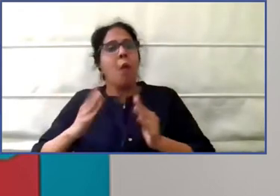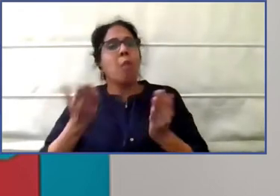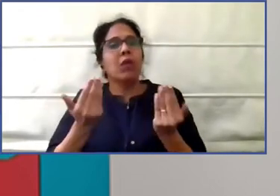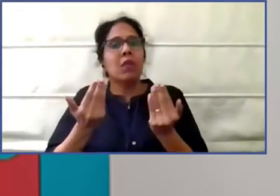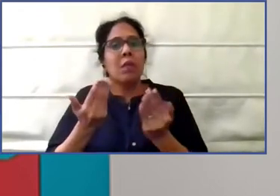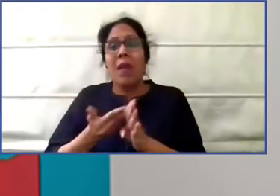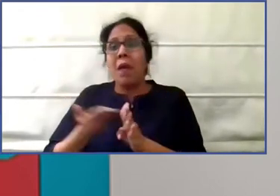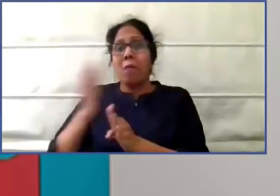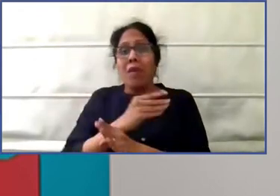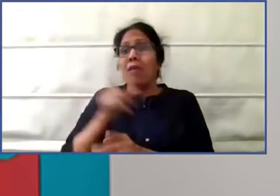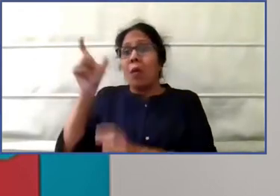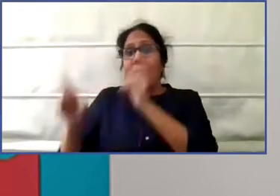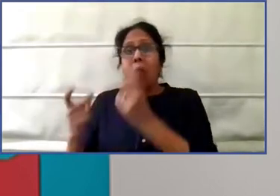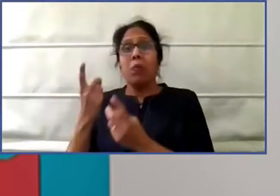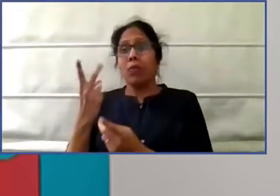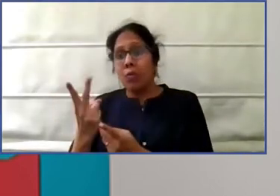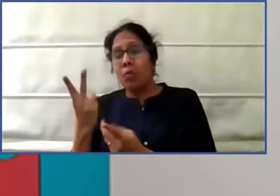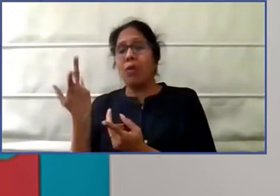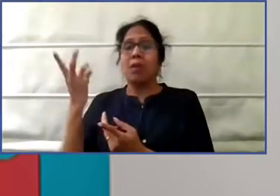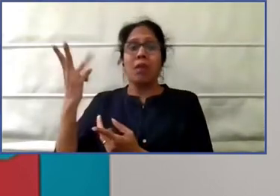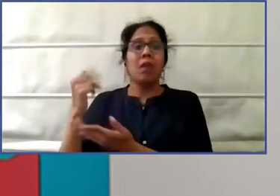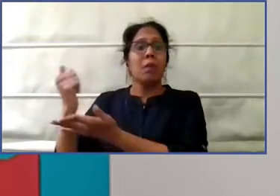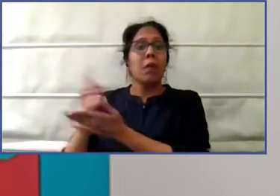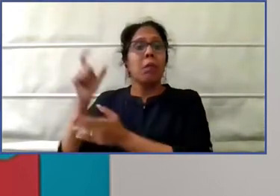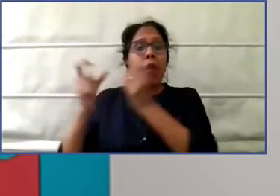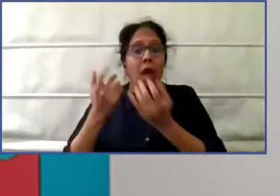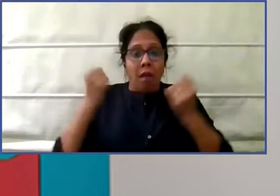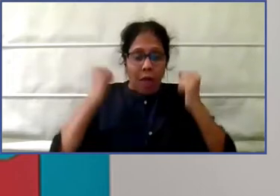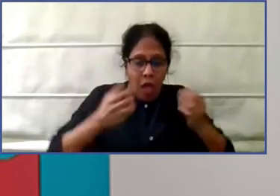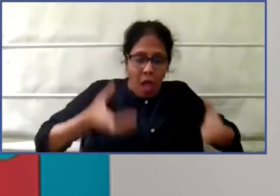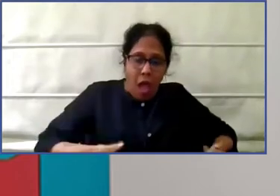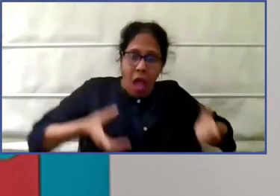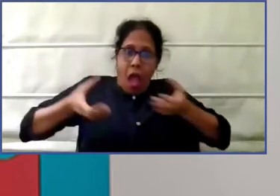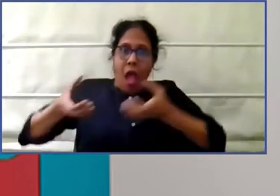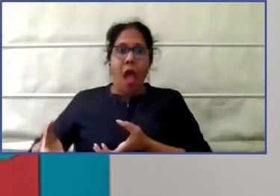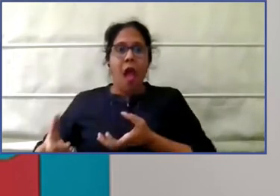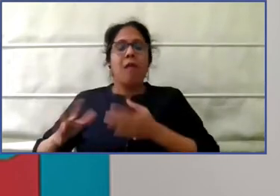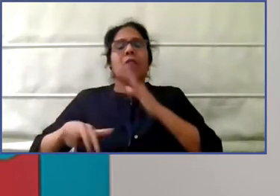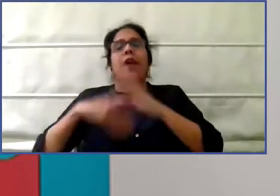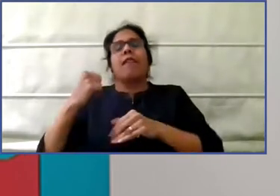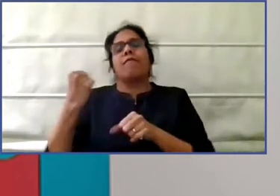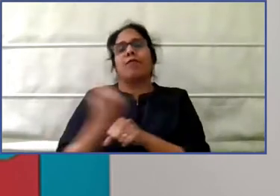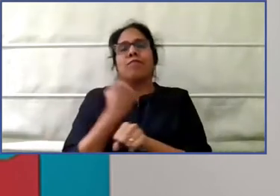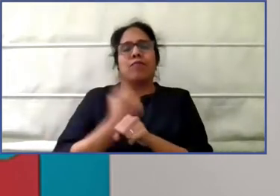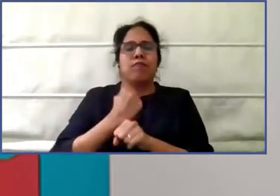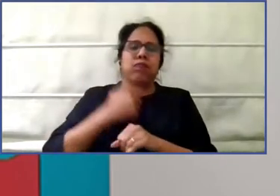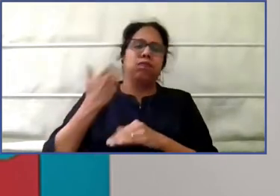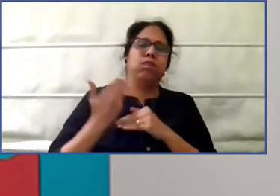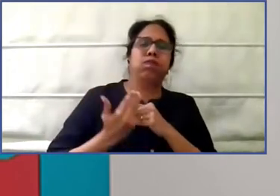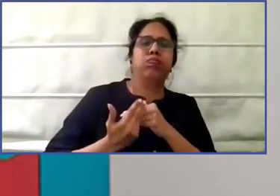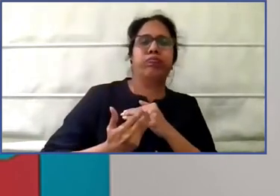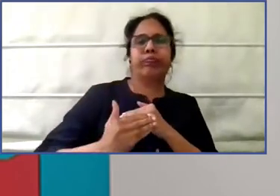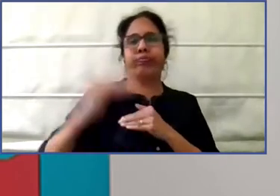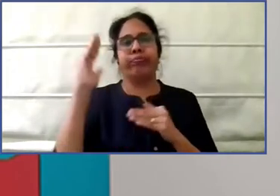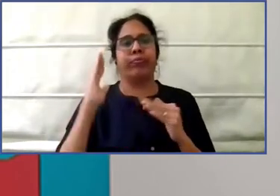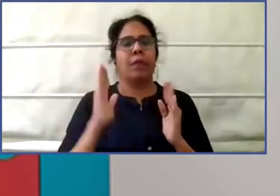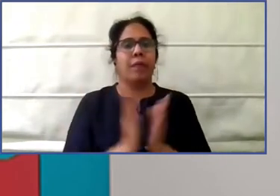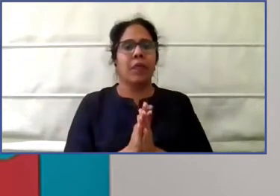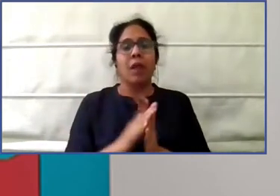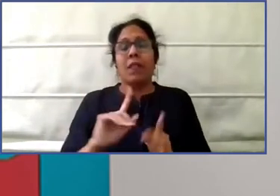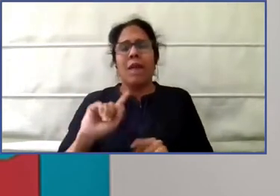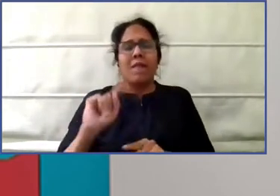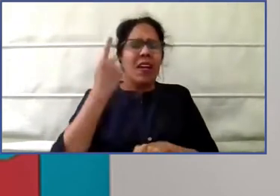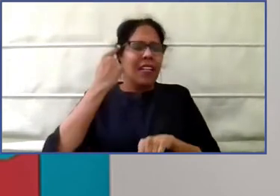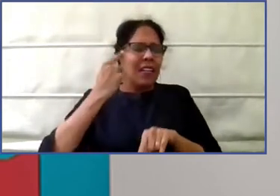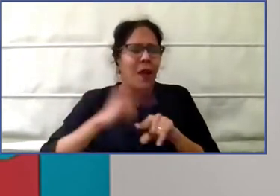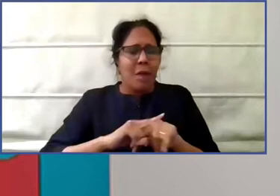I started setting goals and started working towards them. A key milestone in this journey was in 2012, when